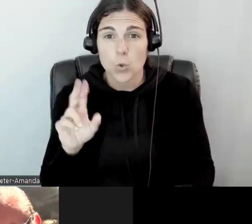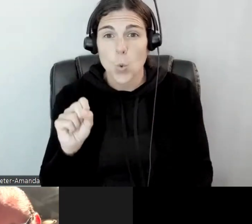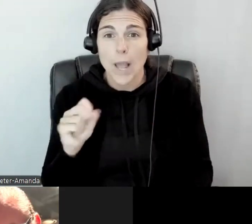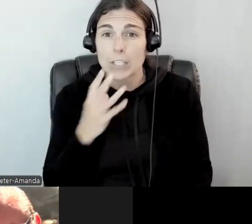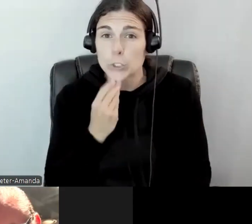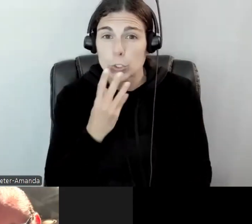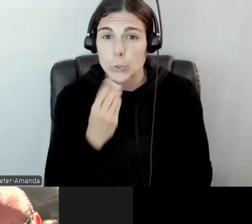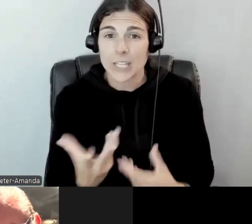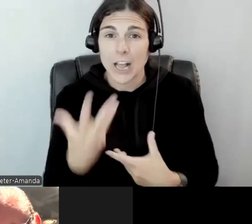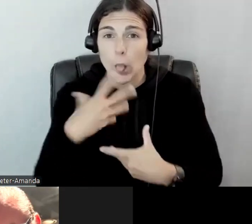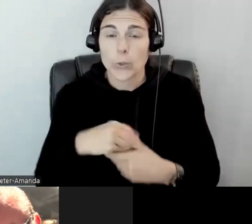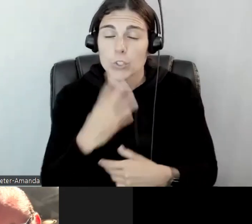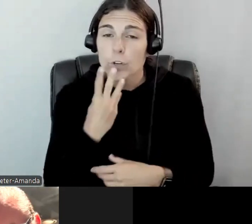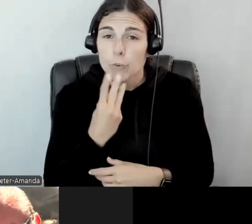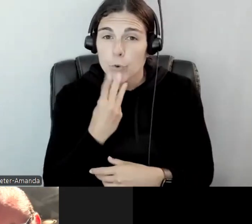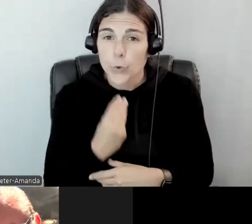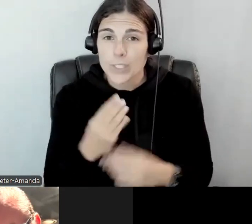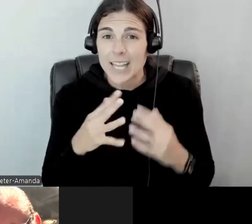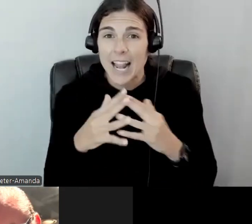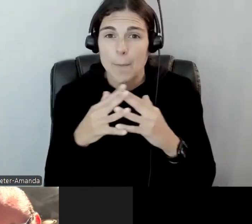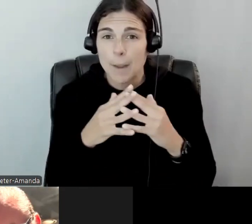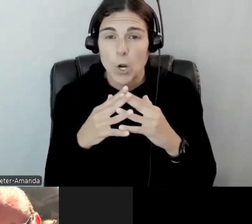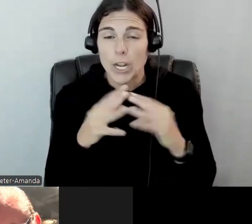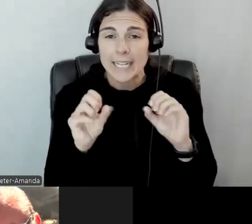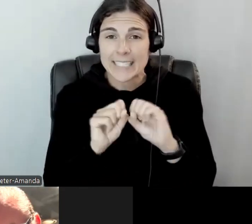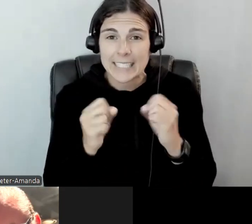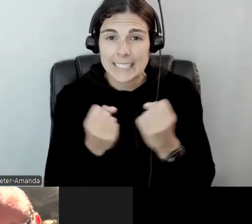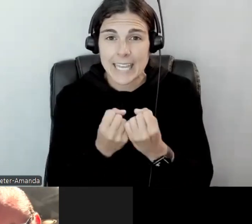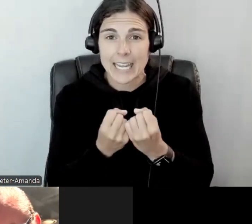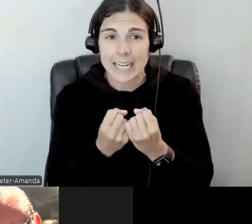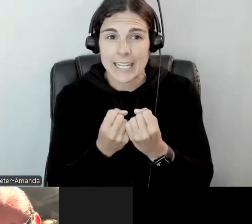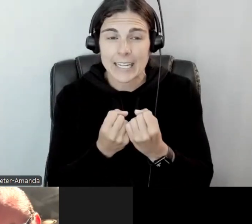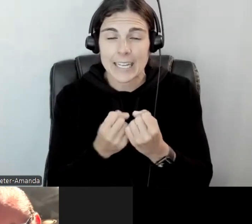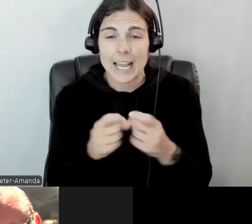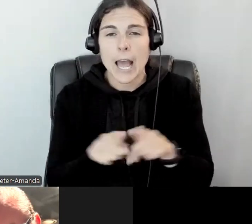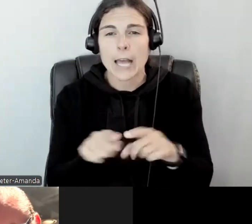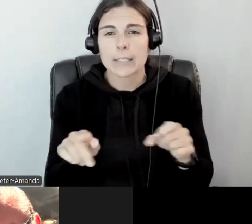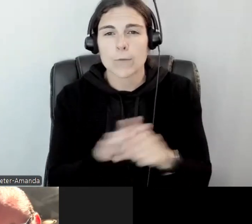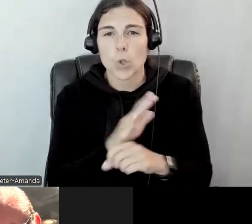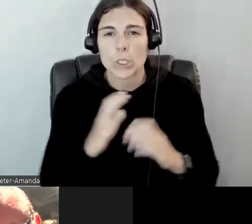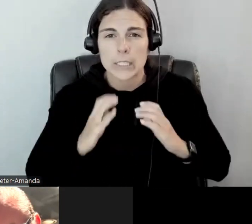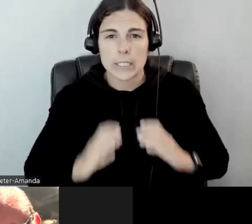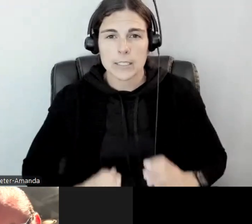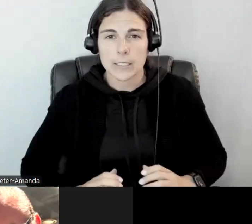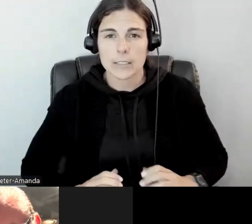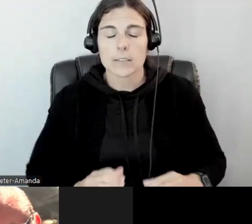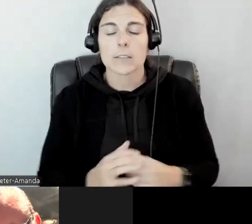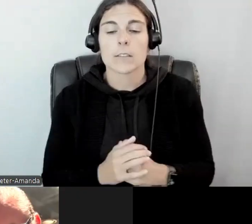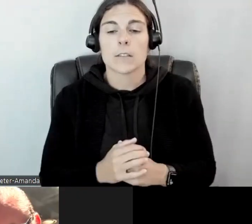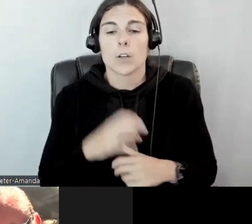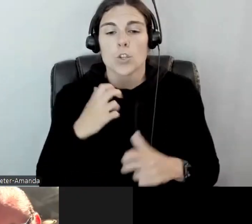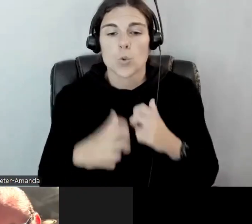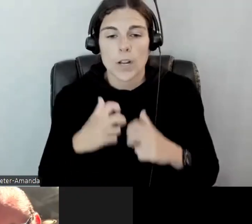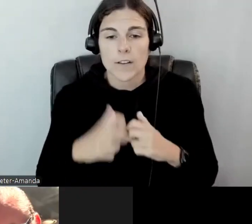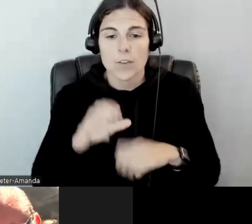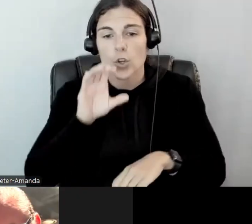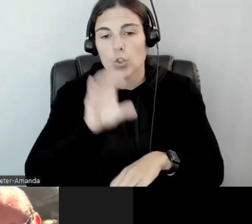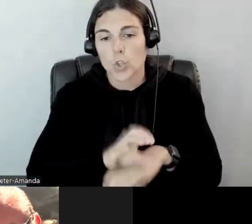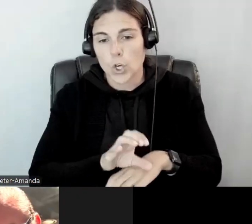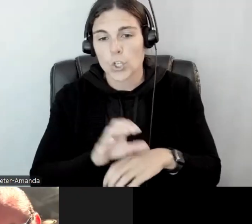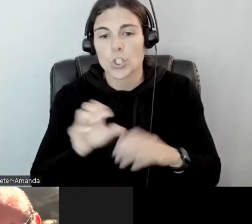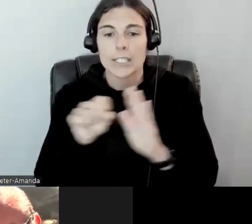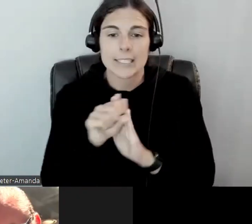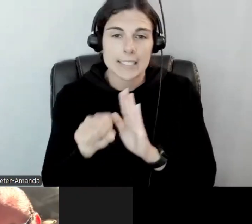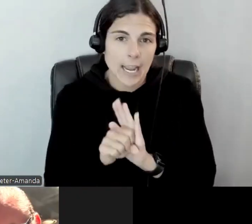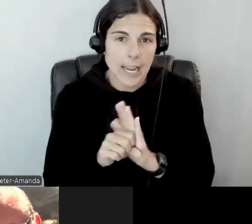and the inclusion of Jews in American society as full citizens. So issues of church-state separation that